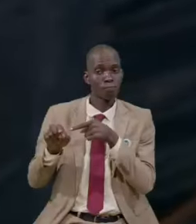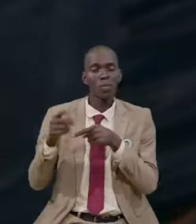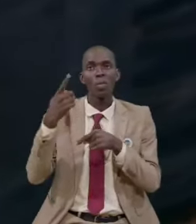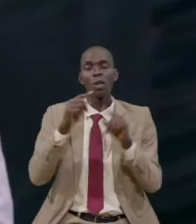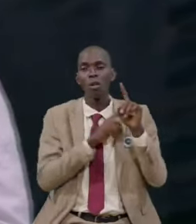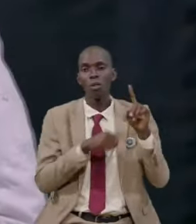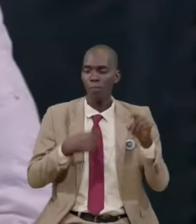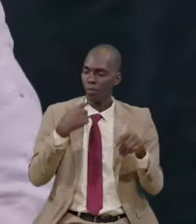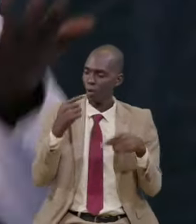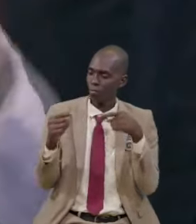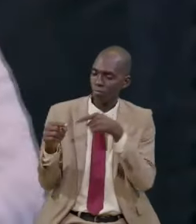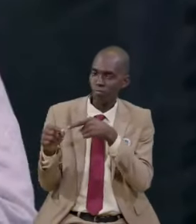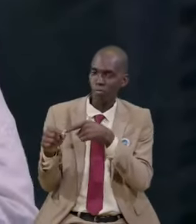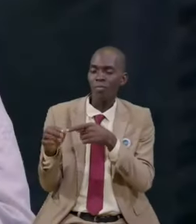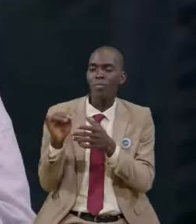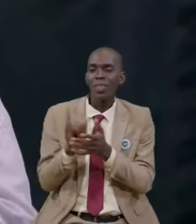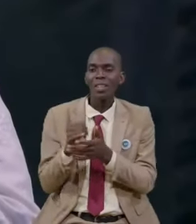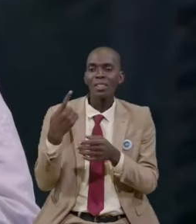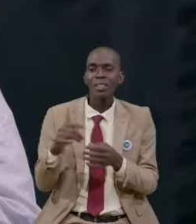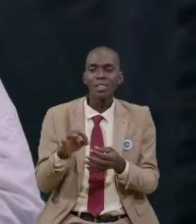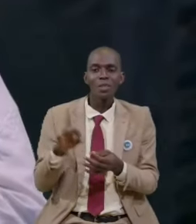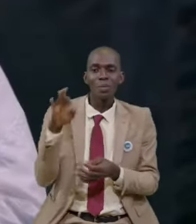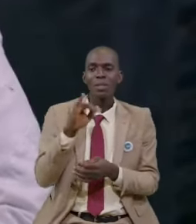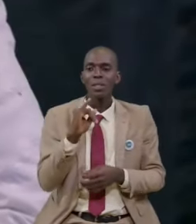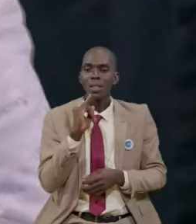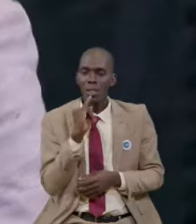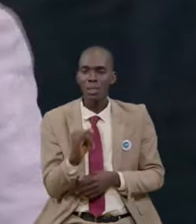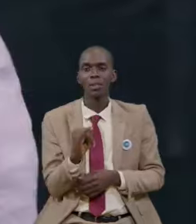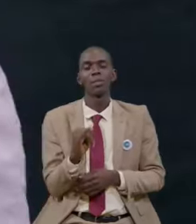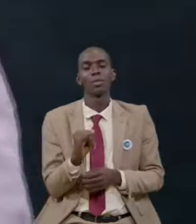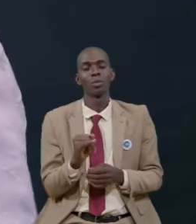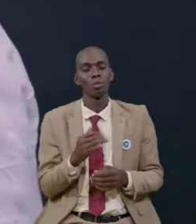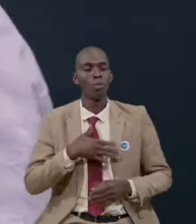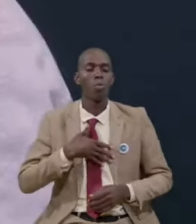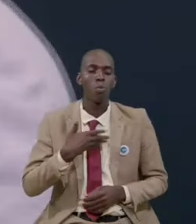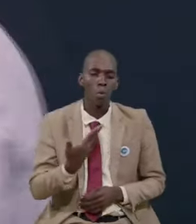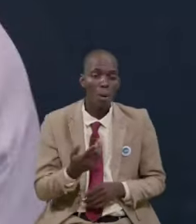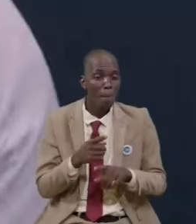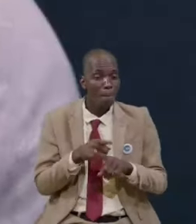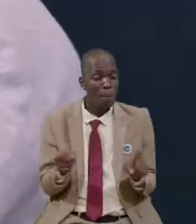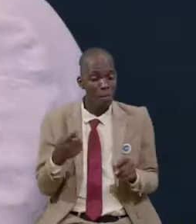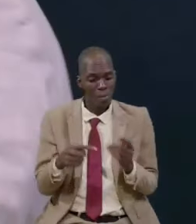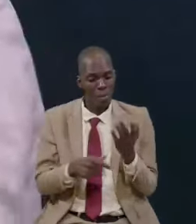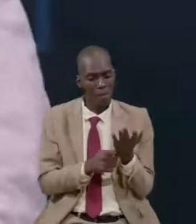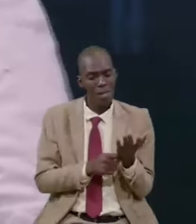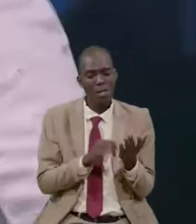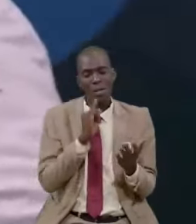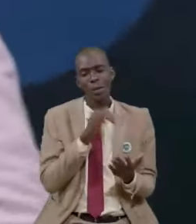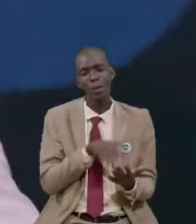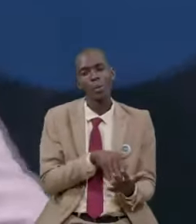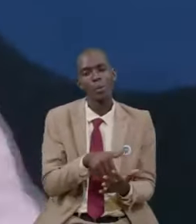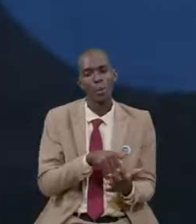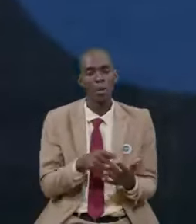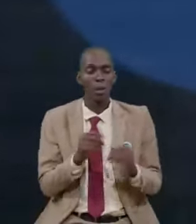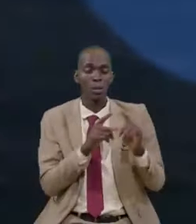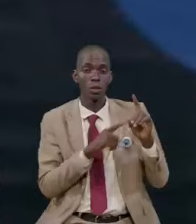willing, but the flesh is weak. And the Lord told him, he will deny Christ.